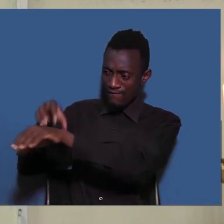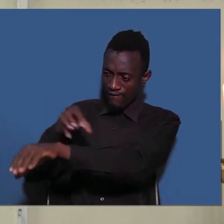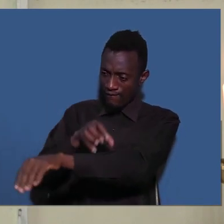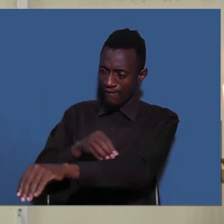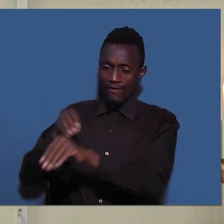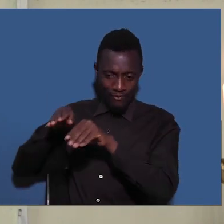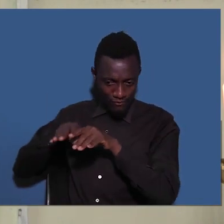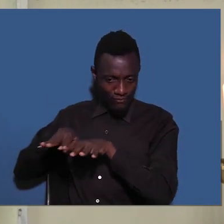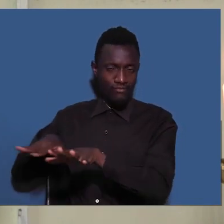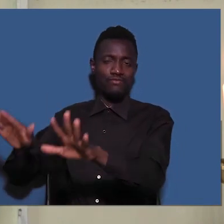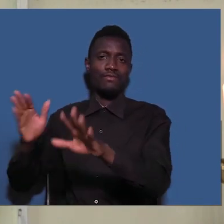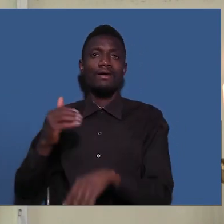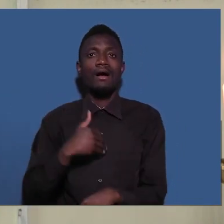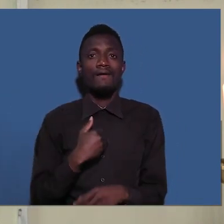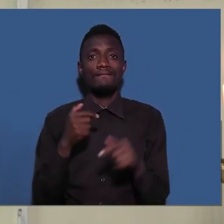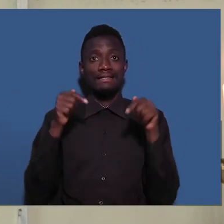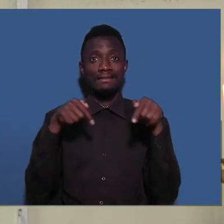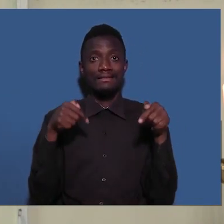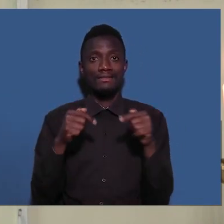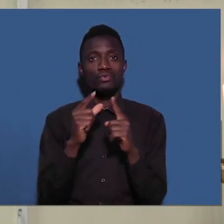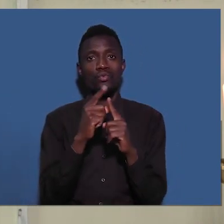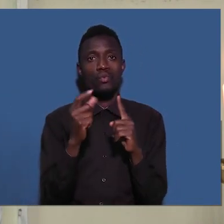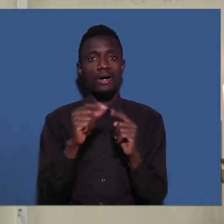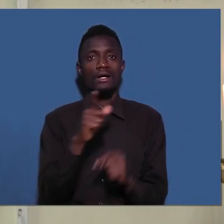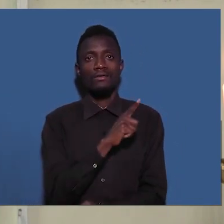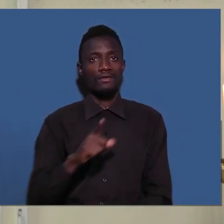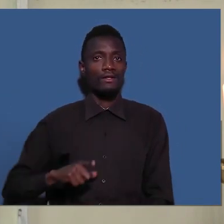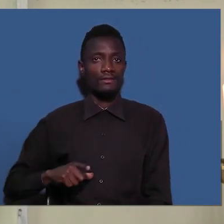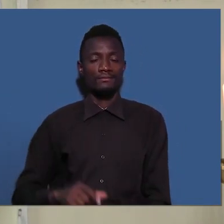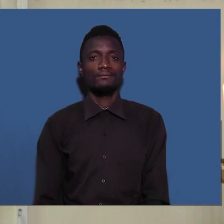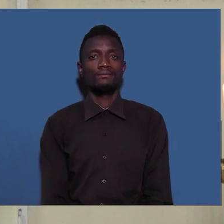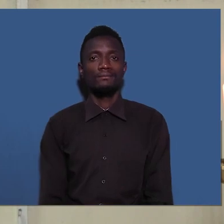is the word of God.